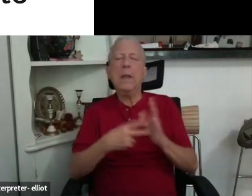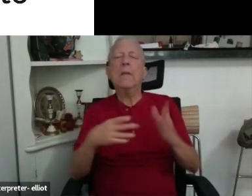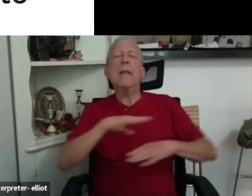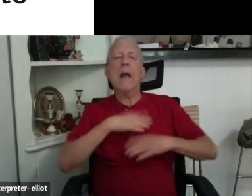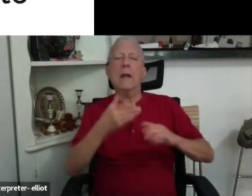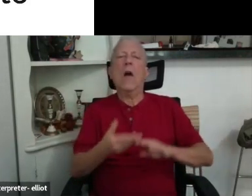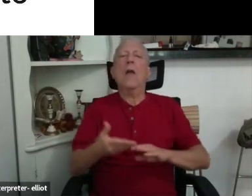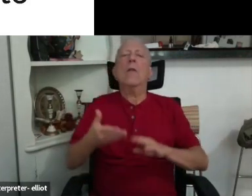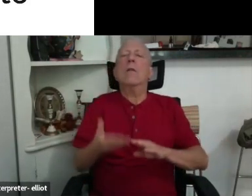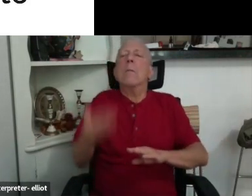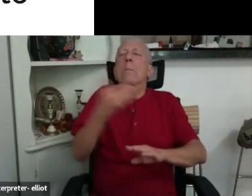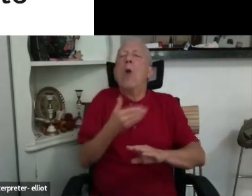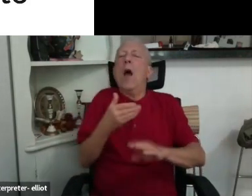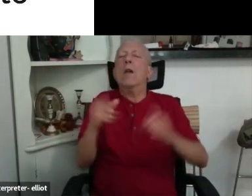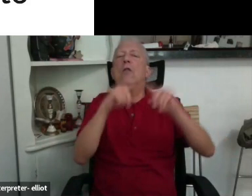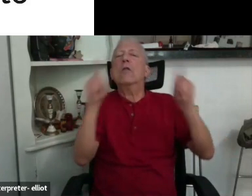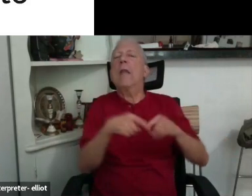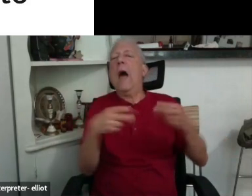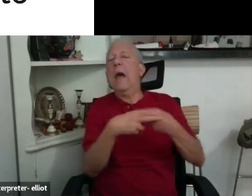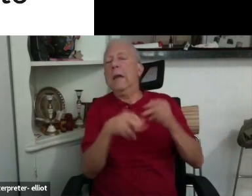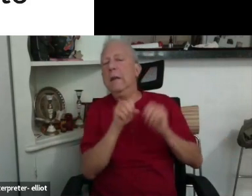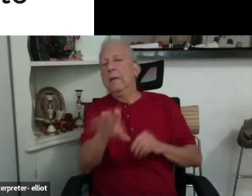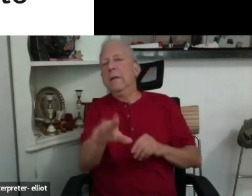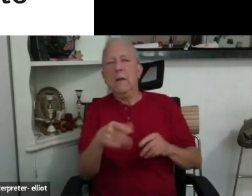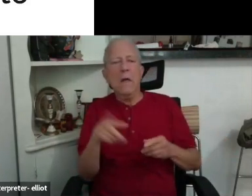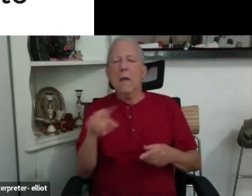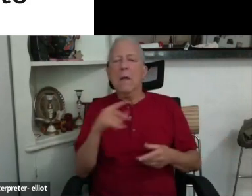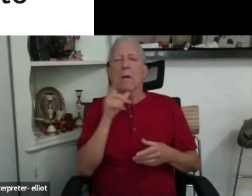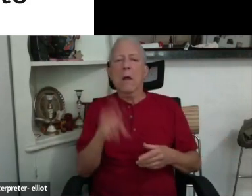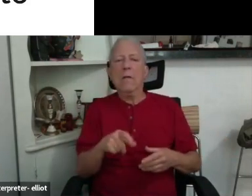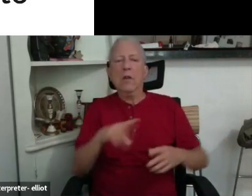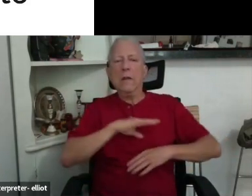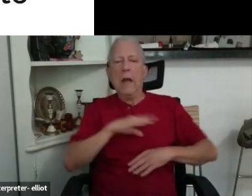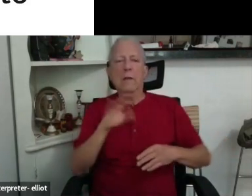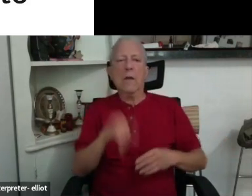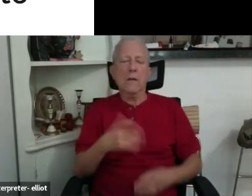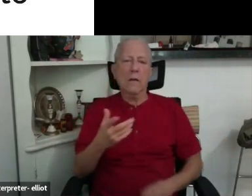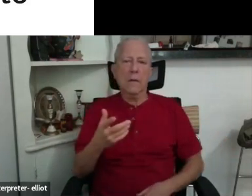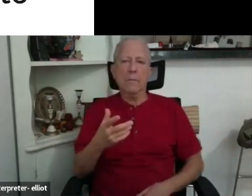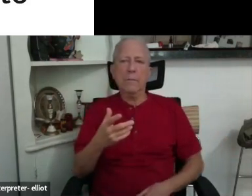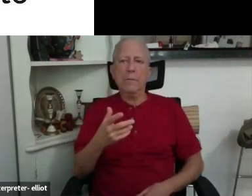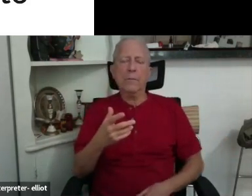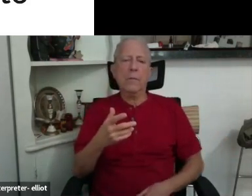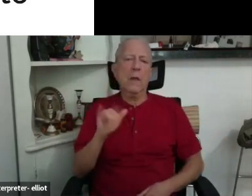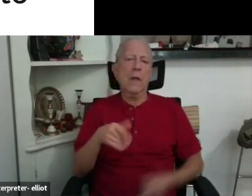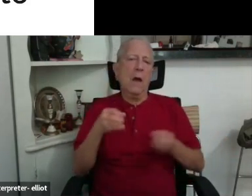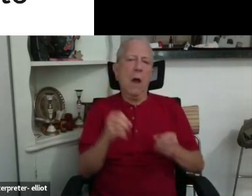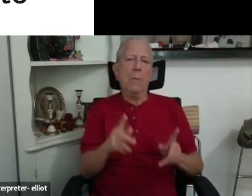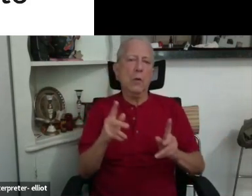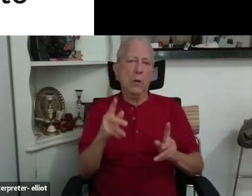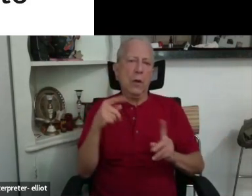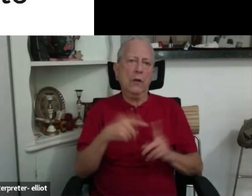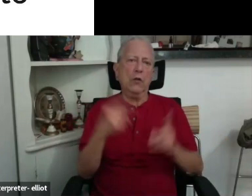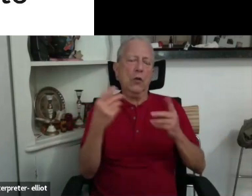over. So they would have to satisfy either one of the two opportunity to